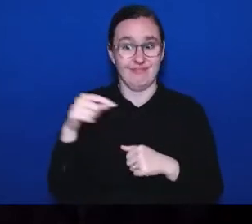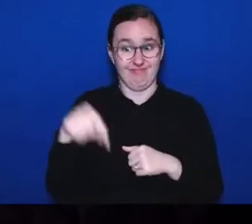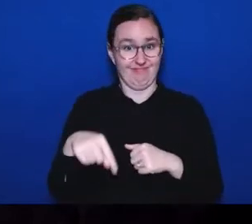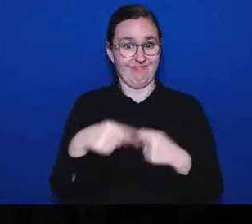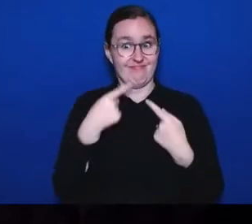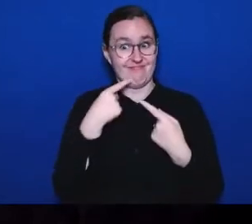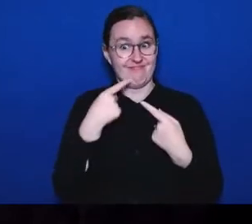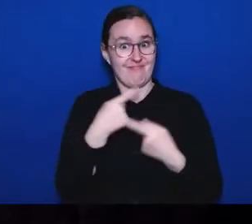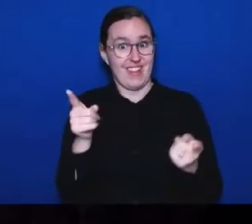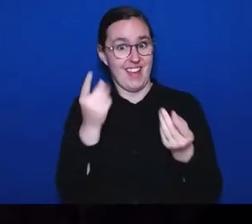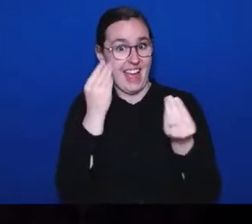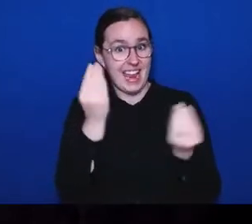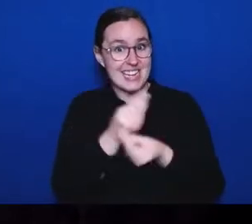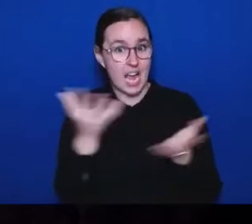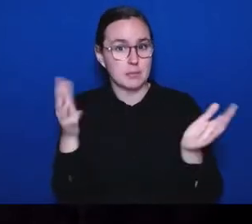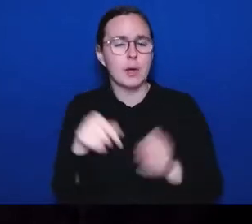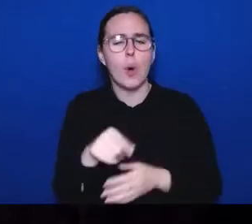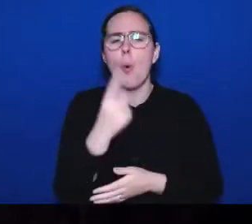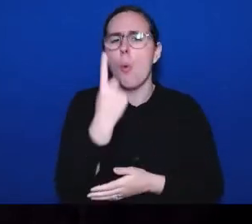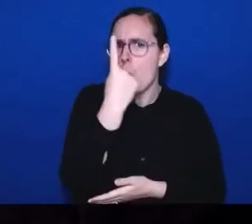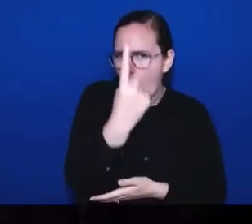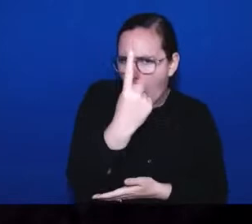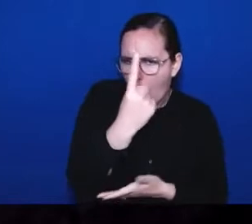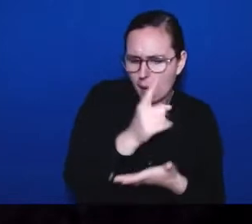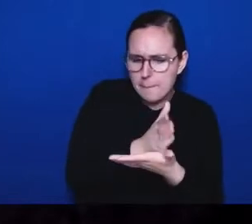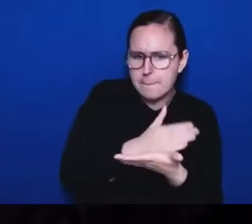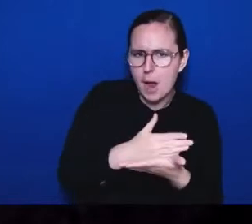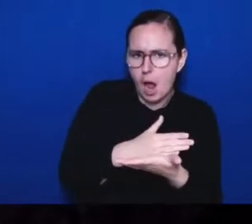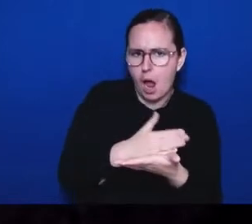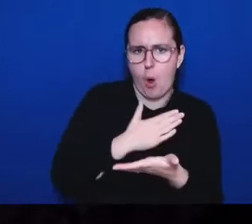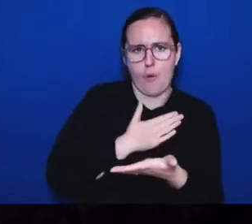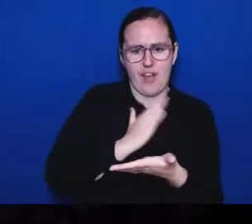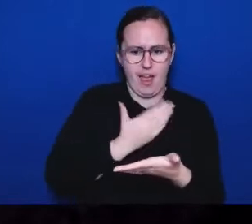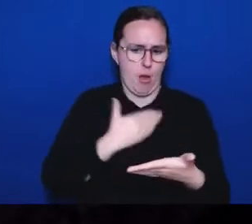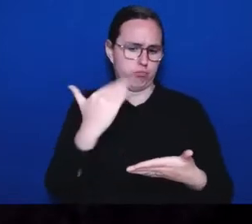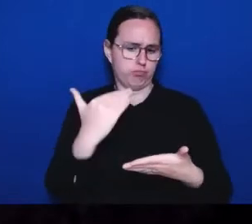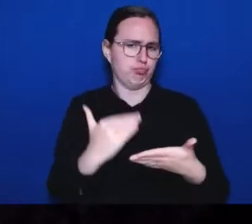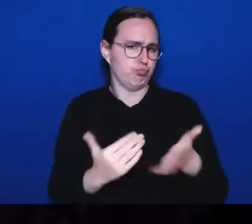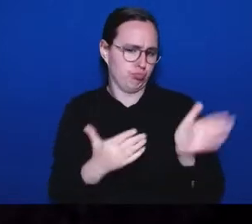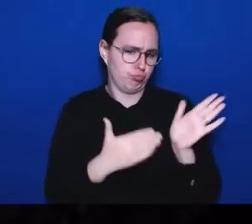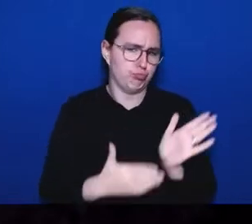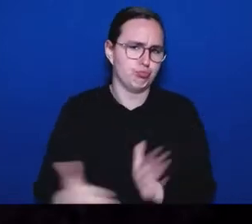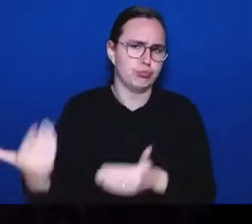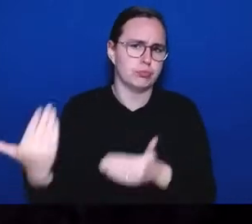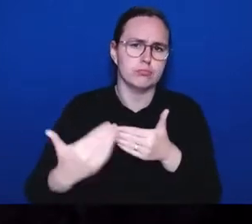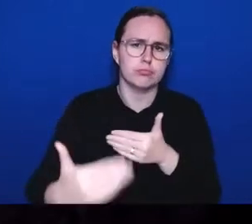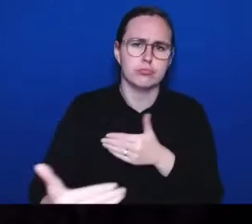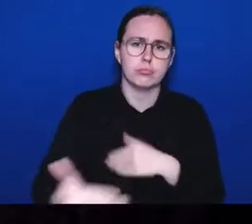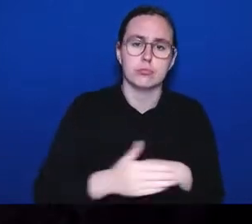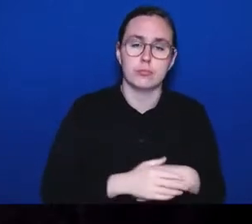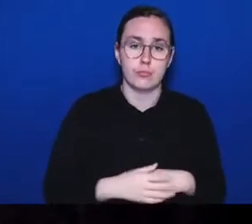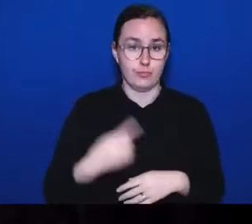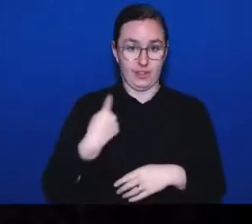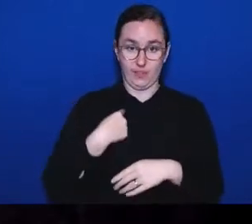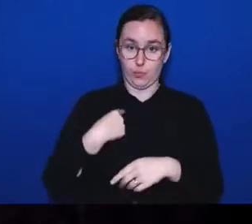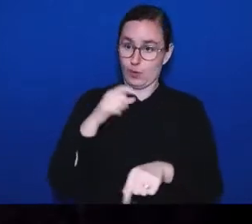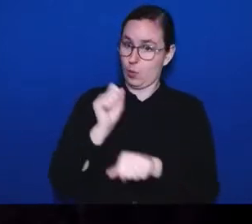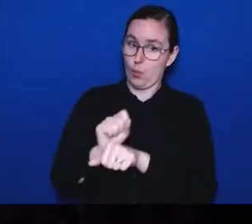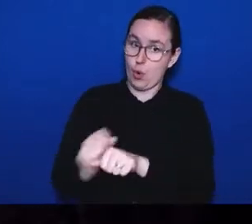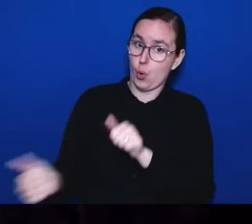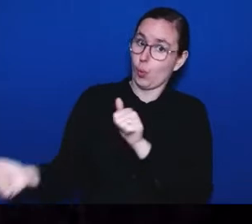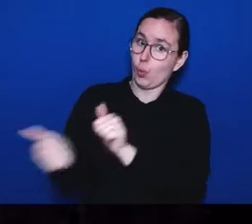do as we continue to work together with all of the people in the system and with patients as well. Commitment,